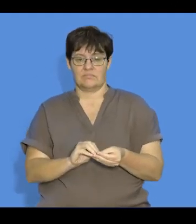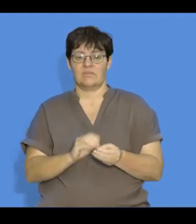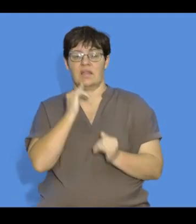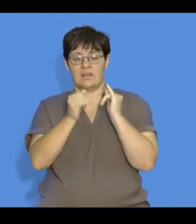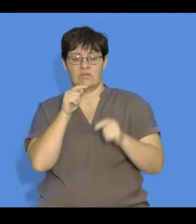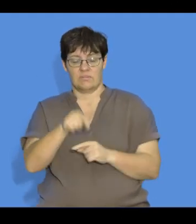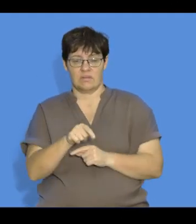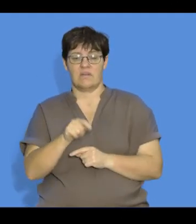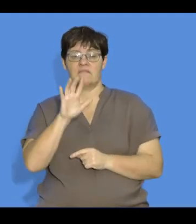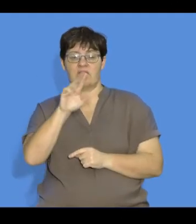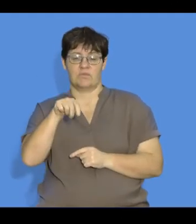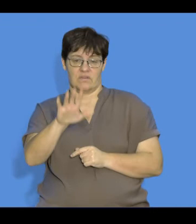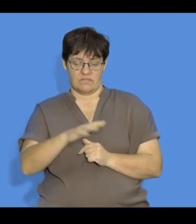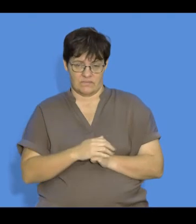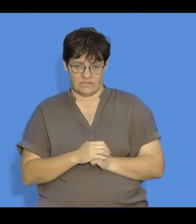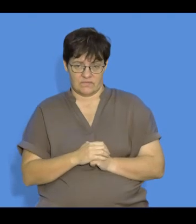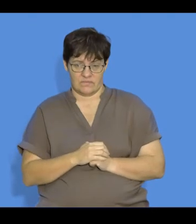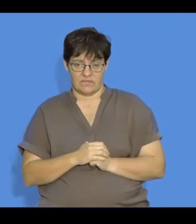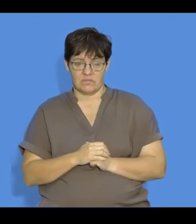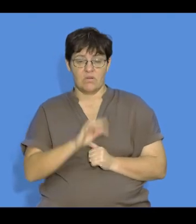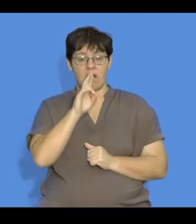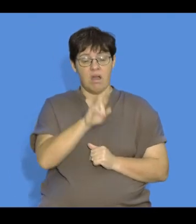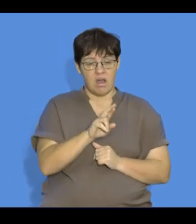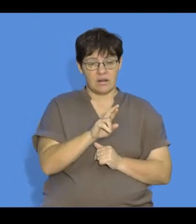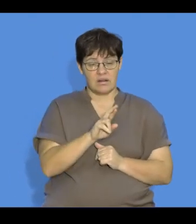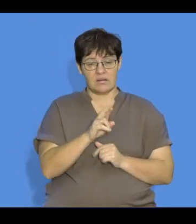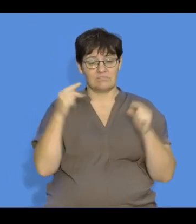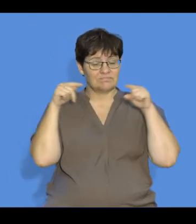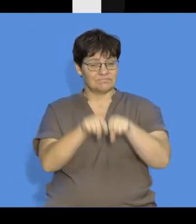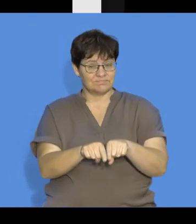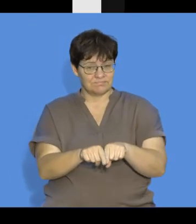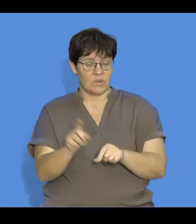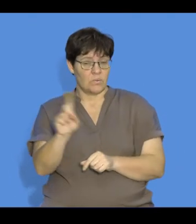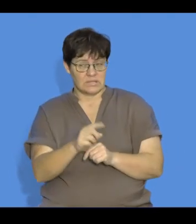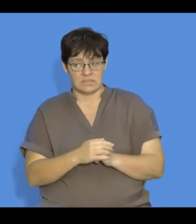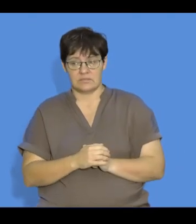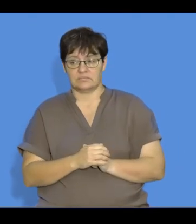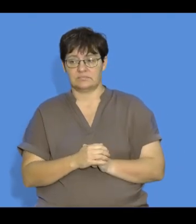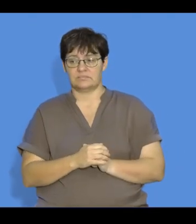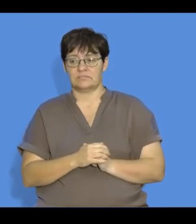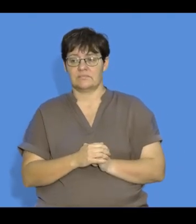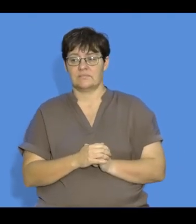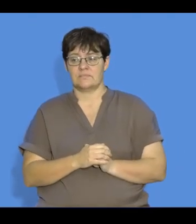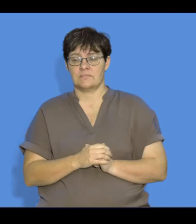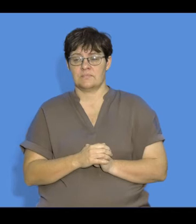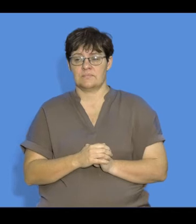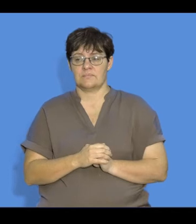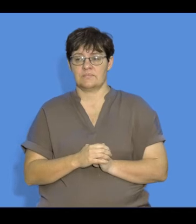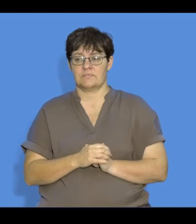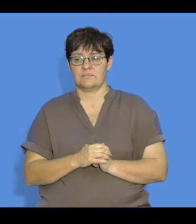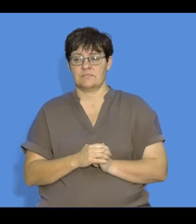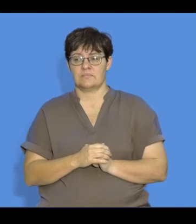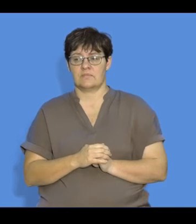5.5. So our R parallel is actually equals to, if we go to our calculator, what do we